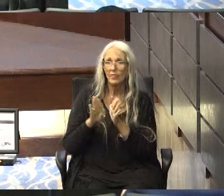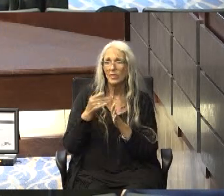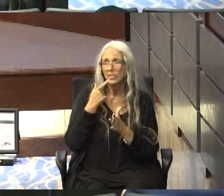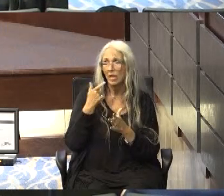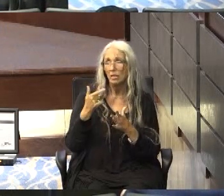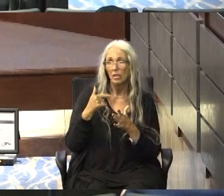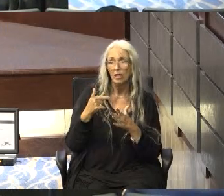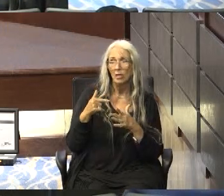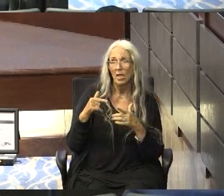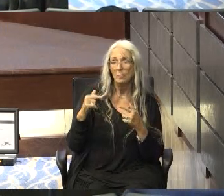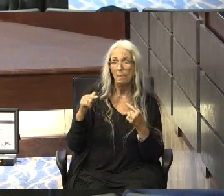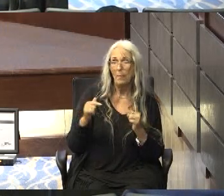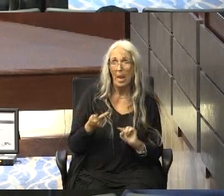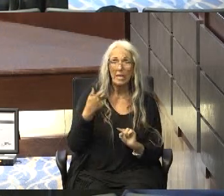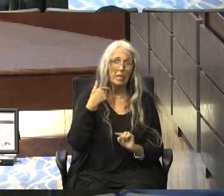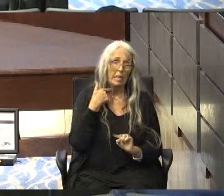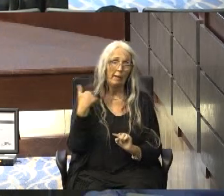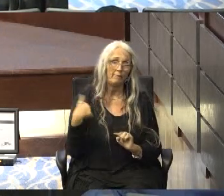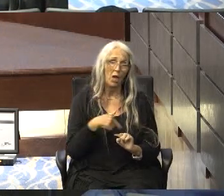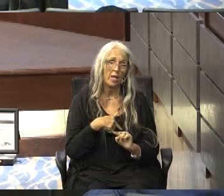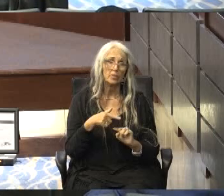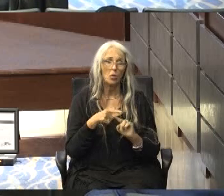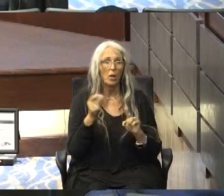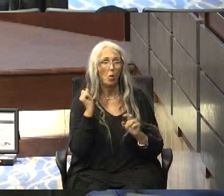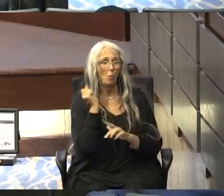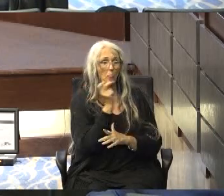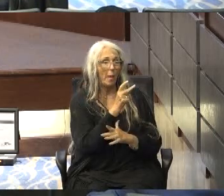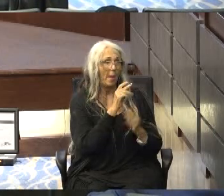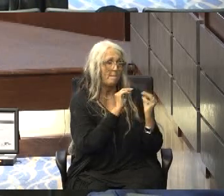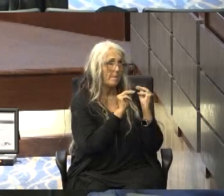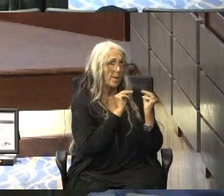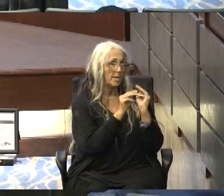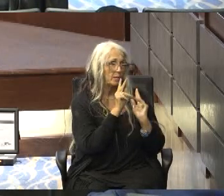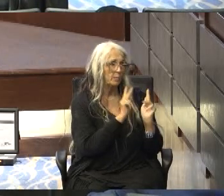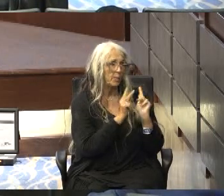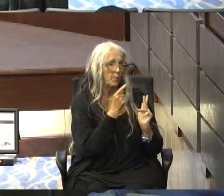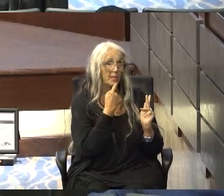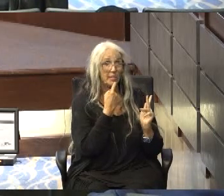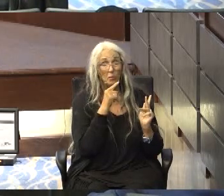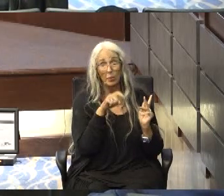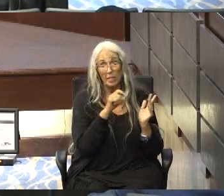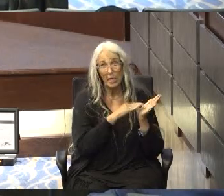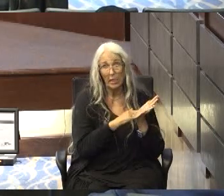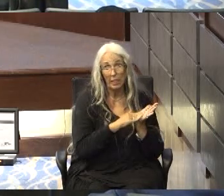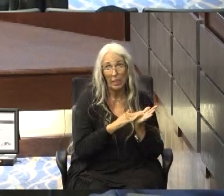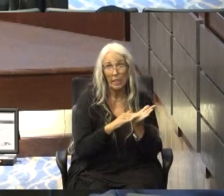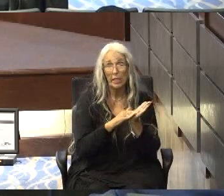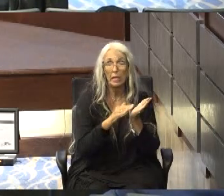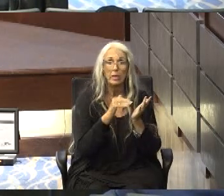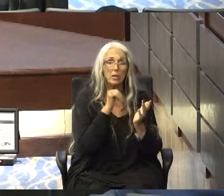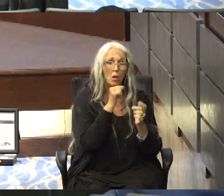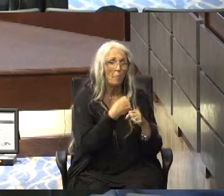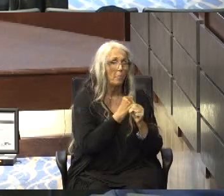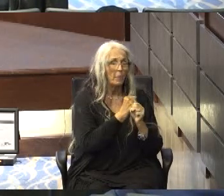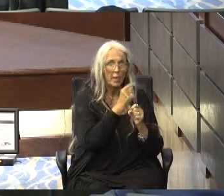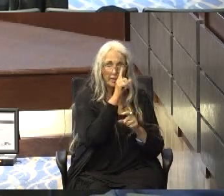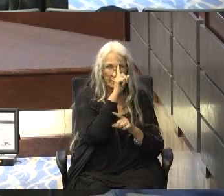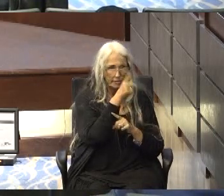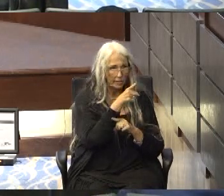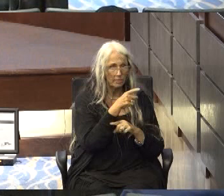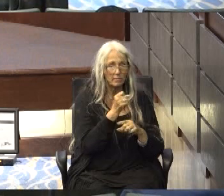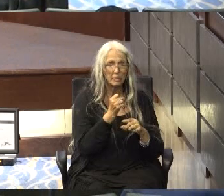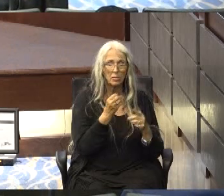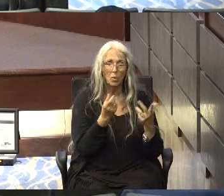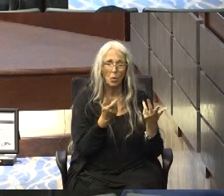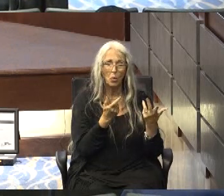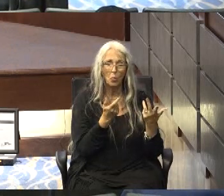for us. Yeah. And we went back to our maintenance guys and they said, you know, we hate cleaning these things out. This doesn't make sense. So we've revamped